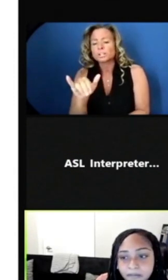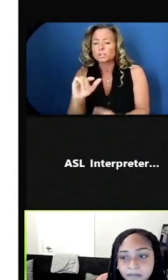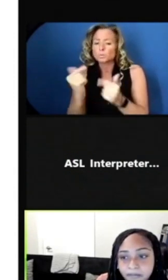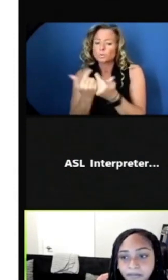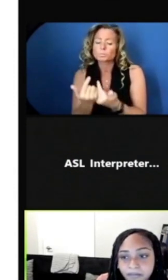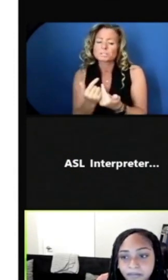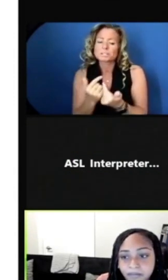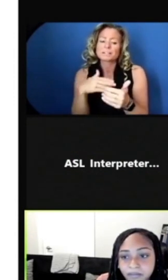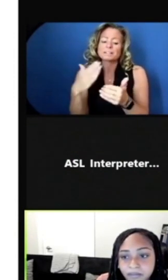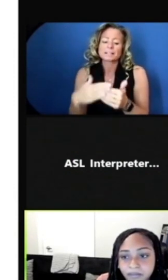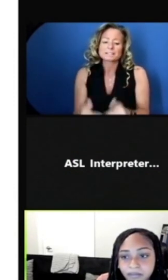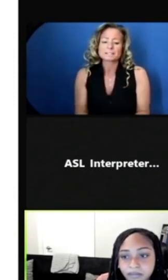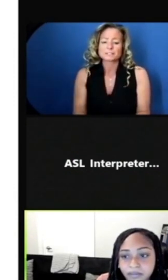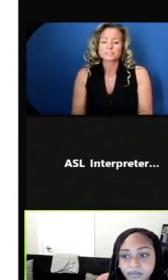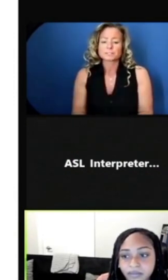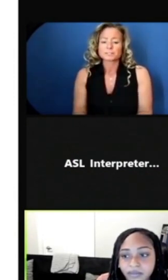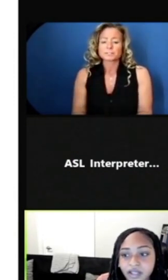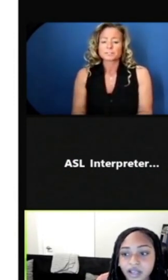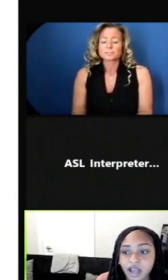please.